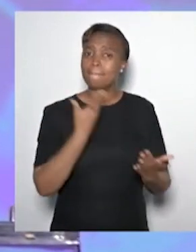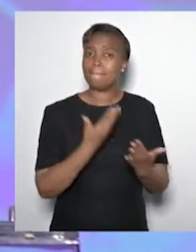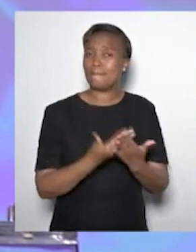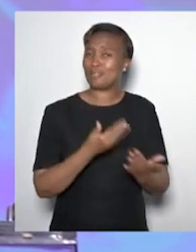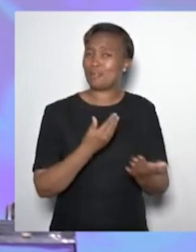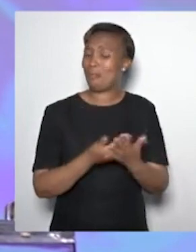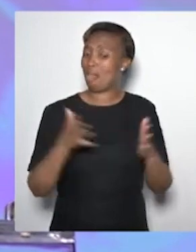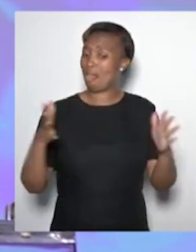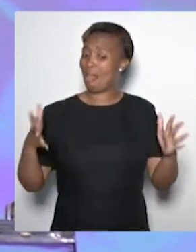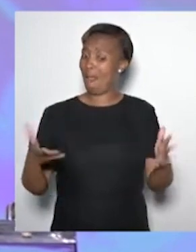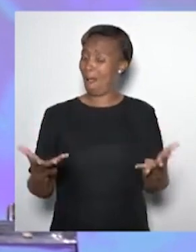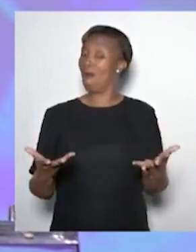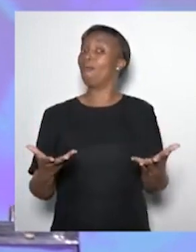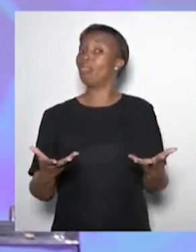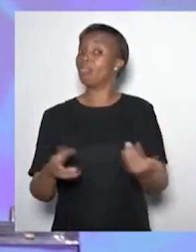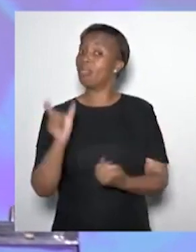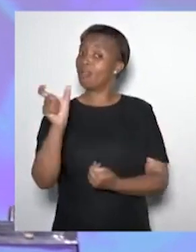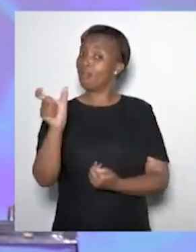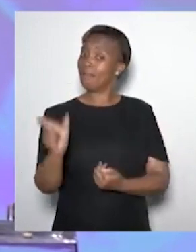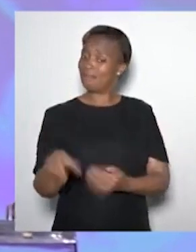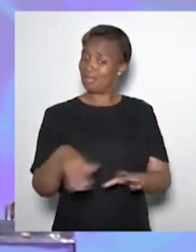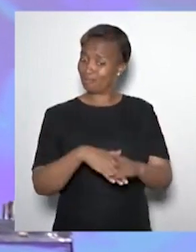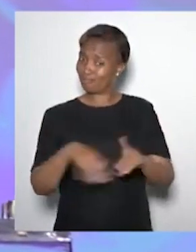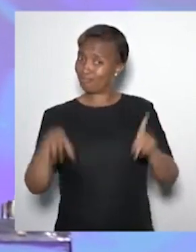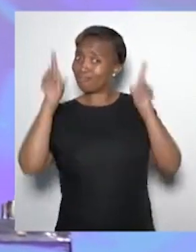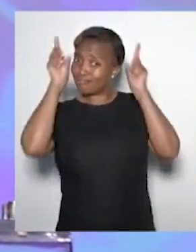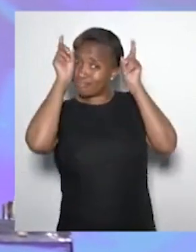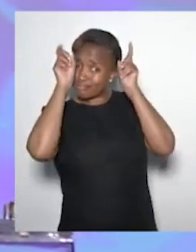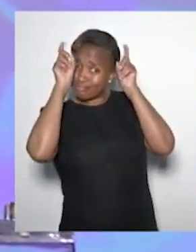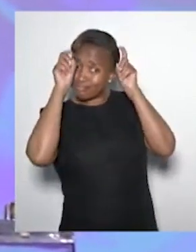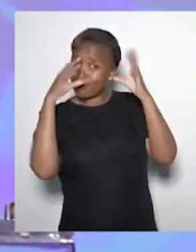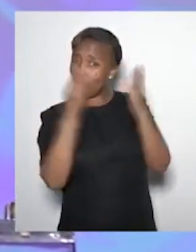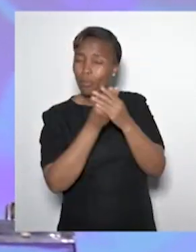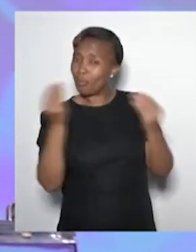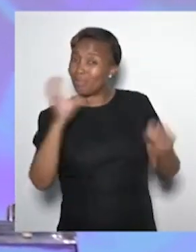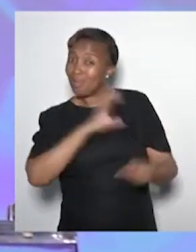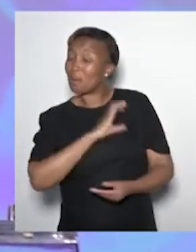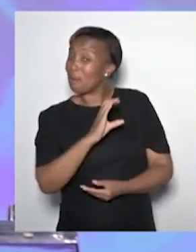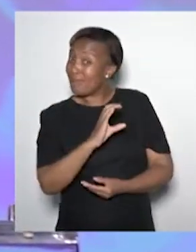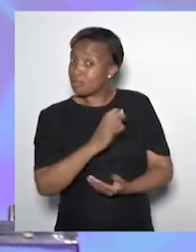that a person can cast out demons without Christ?